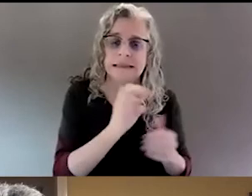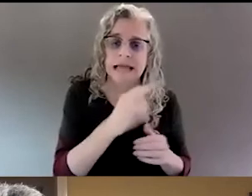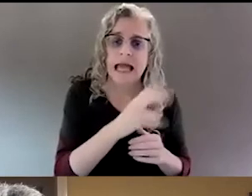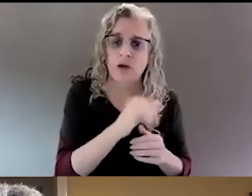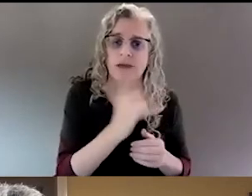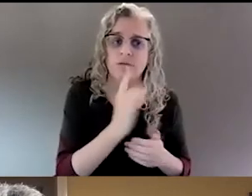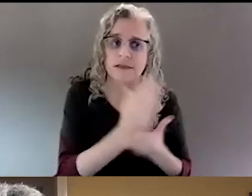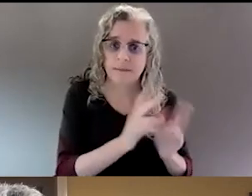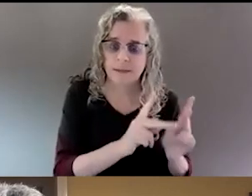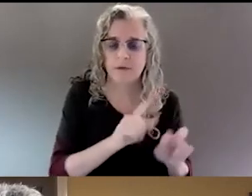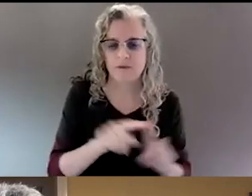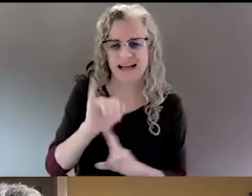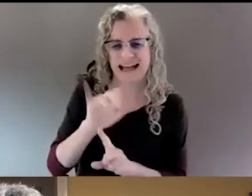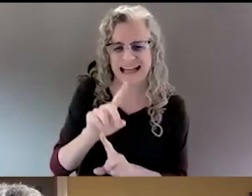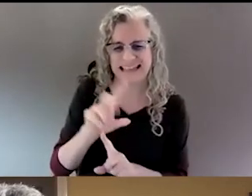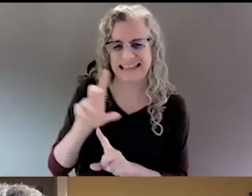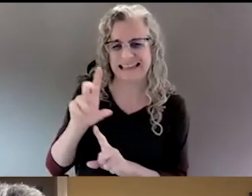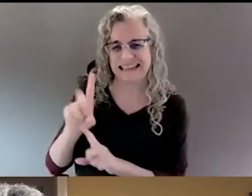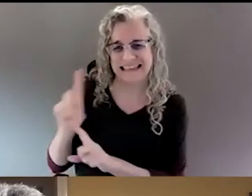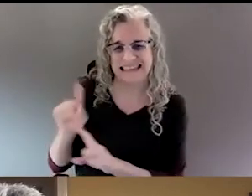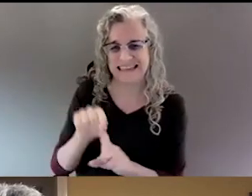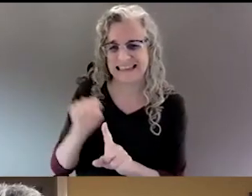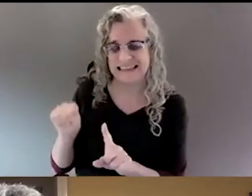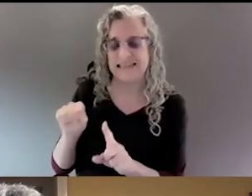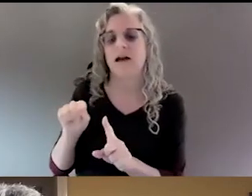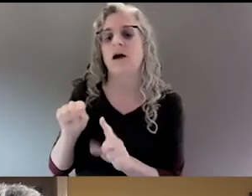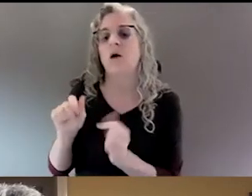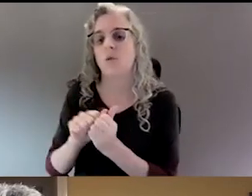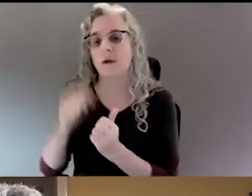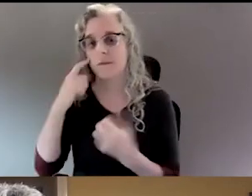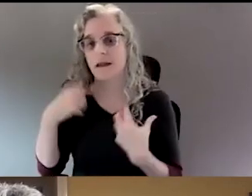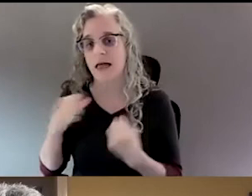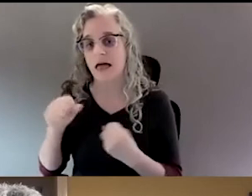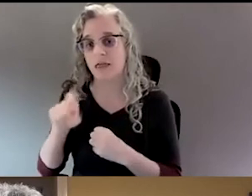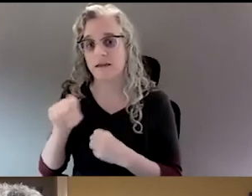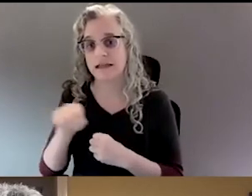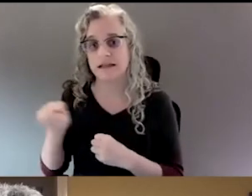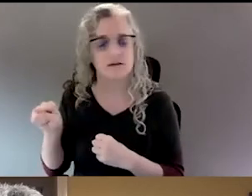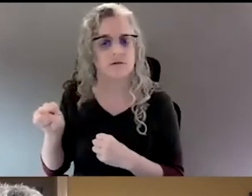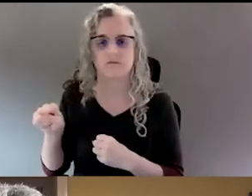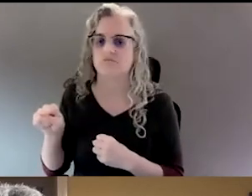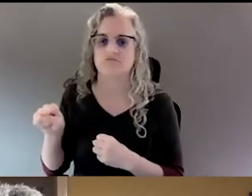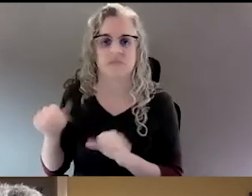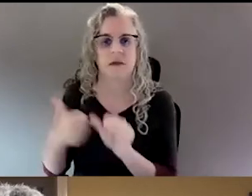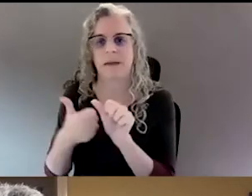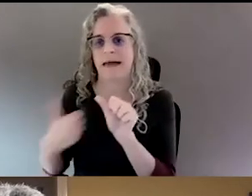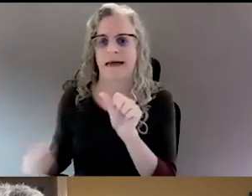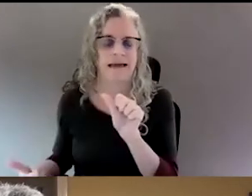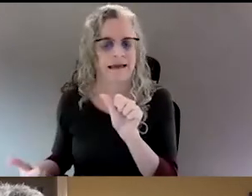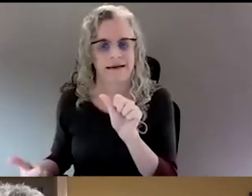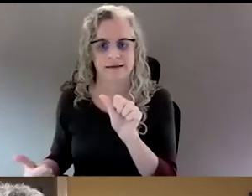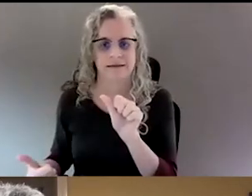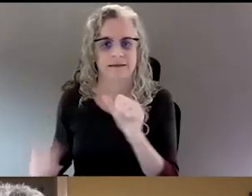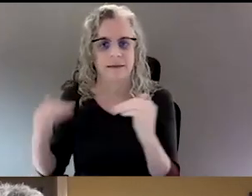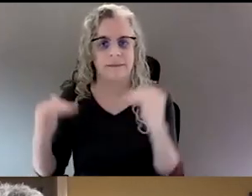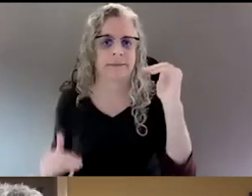developmental disabilities who have mental health needs, they have lagged behind in terms of disparity. Disparity can't be